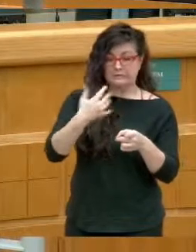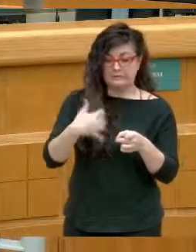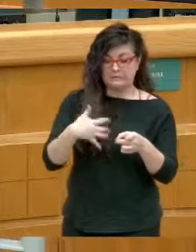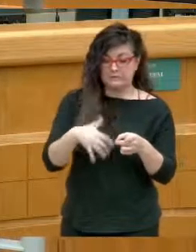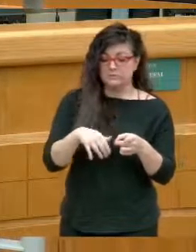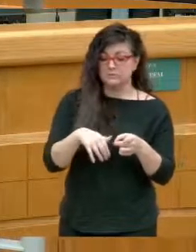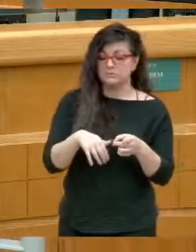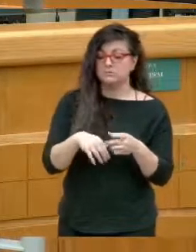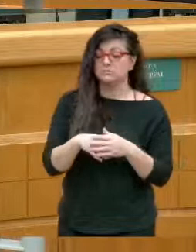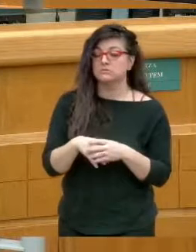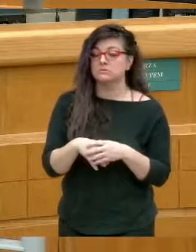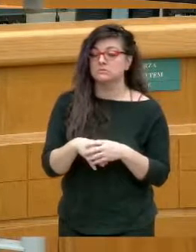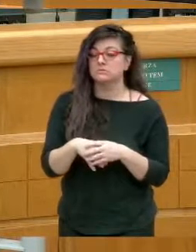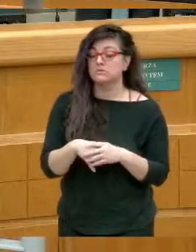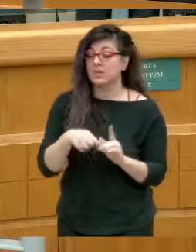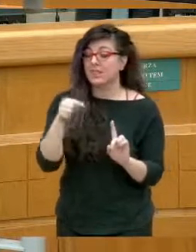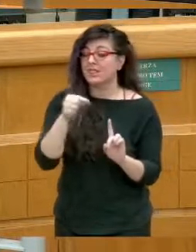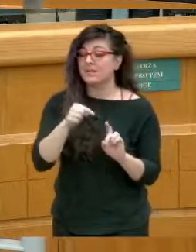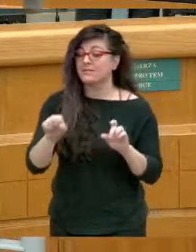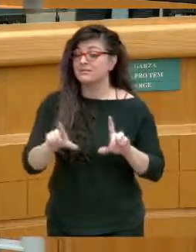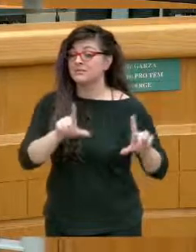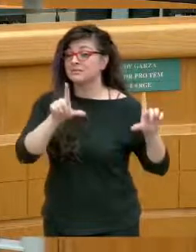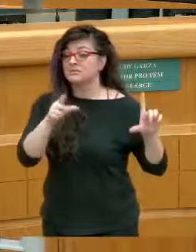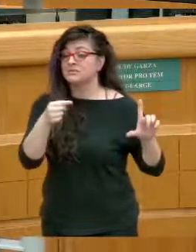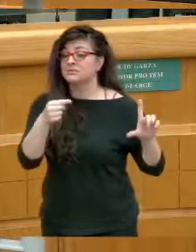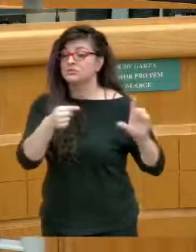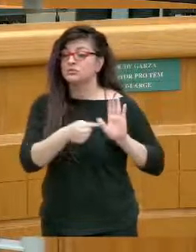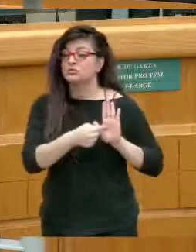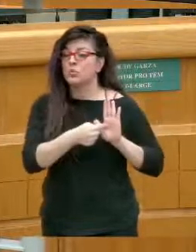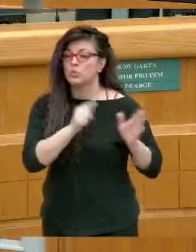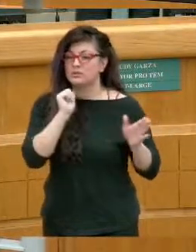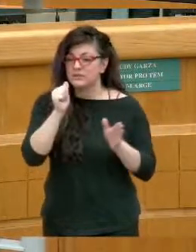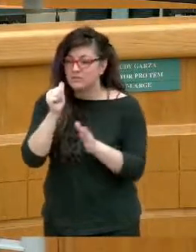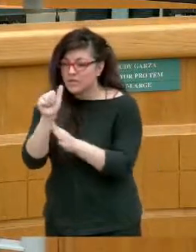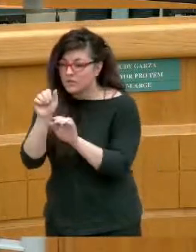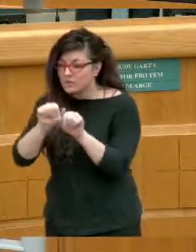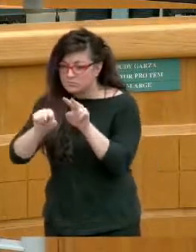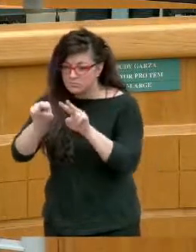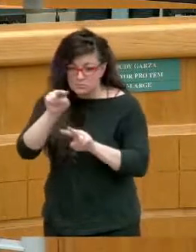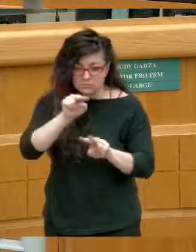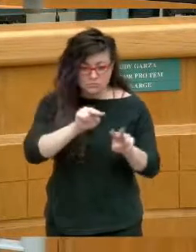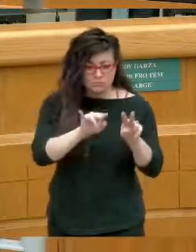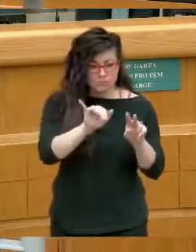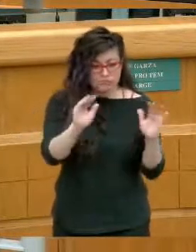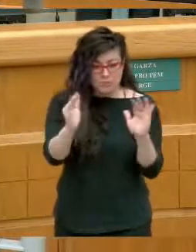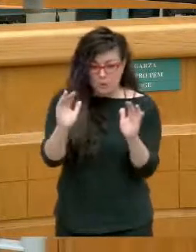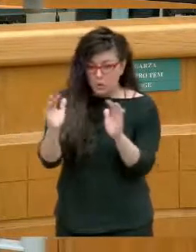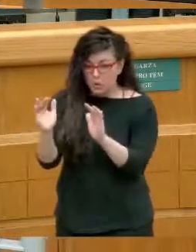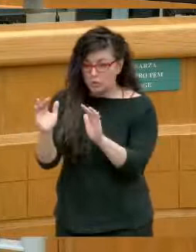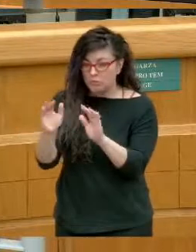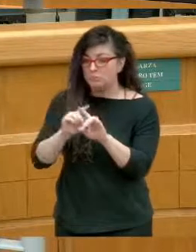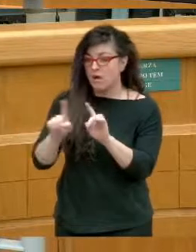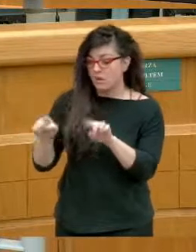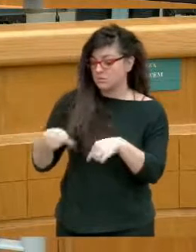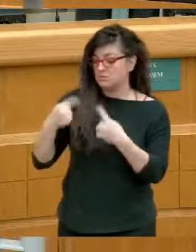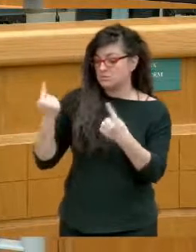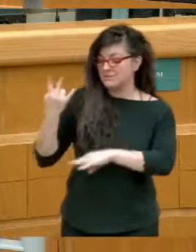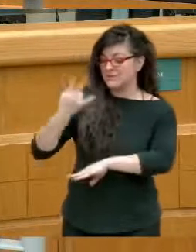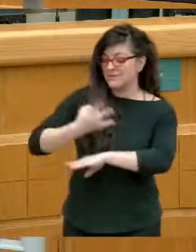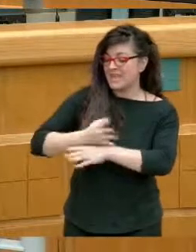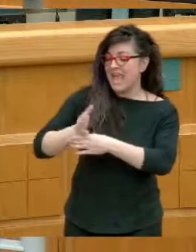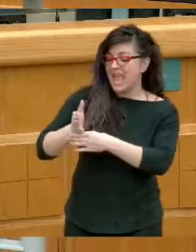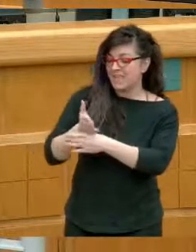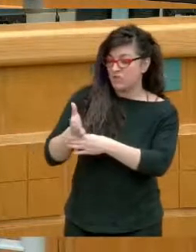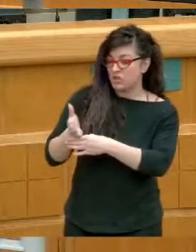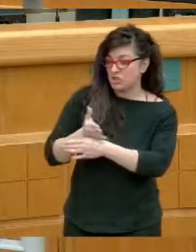kind of a daily, you can kind of see by day, but what it's showing us is the 7-day average. So it's not a